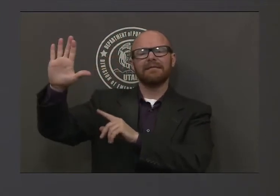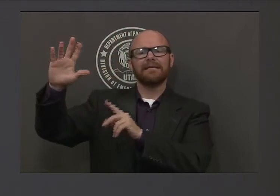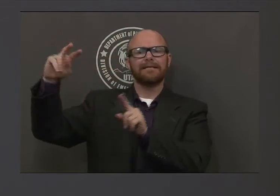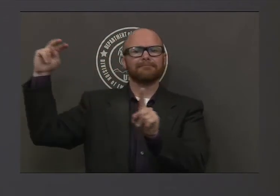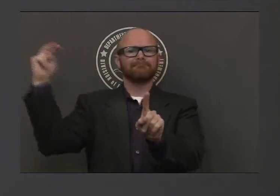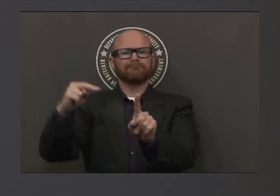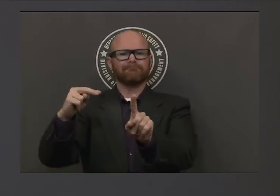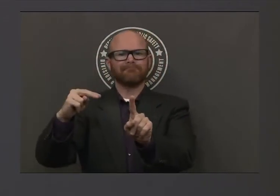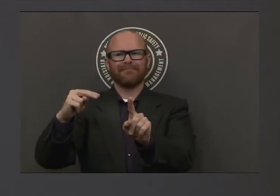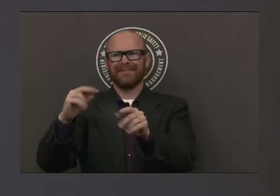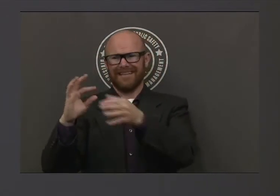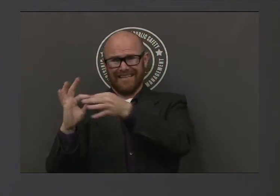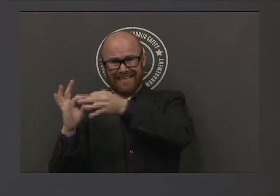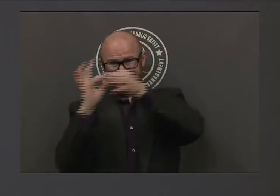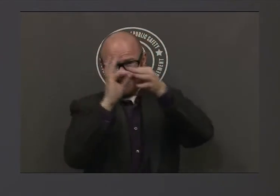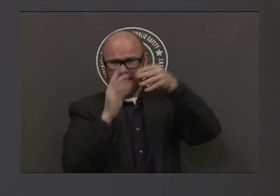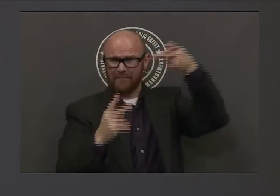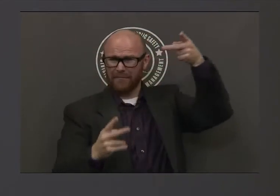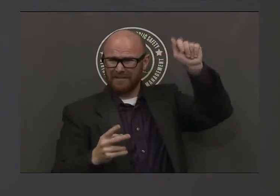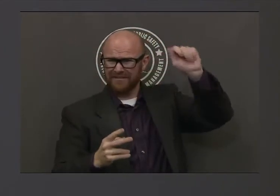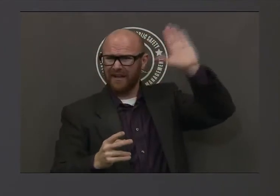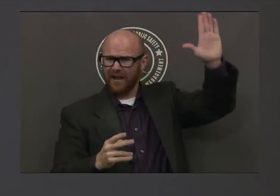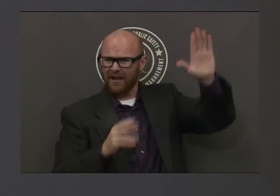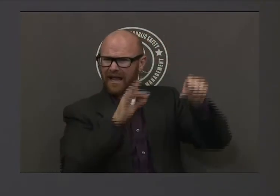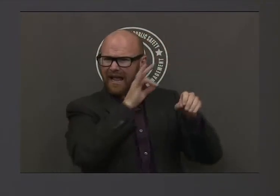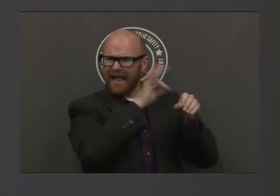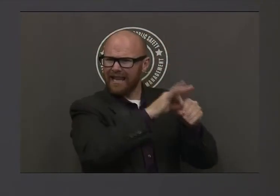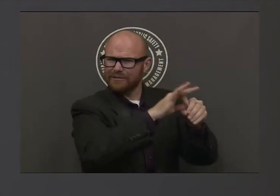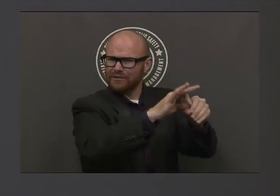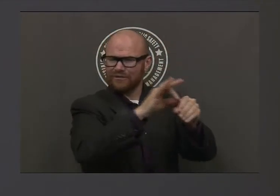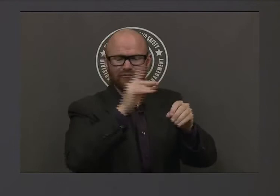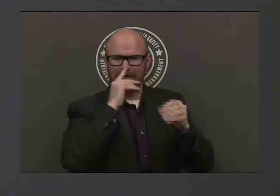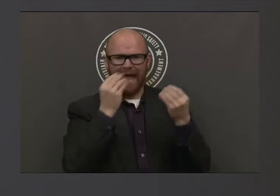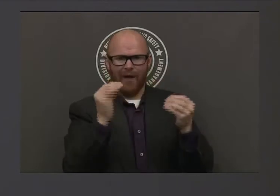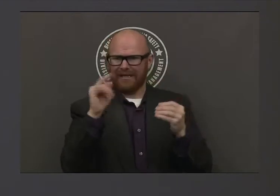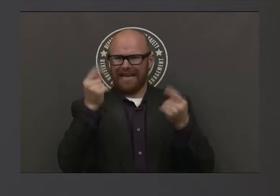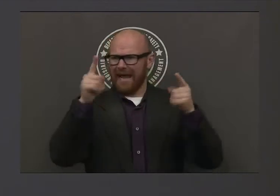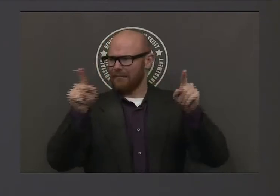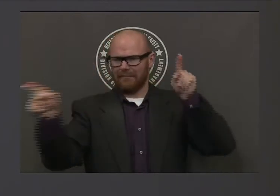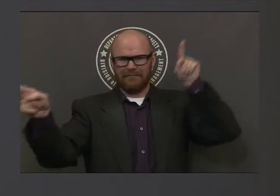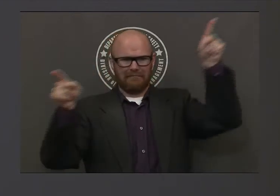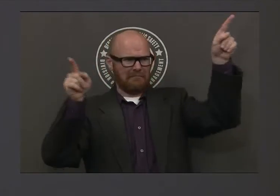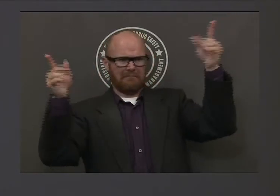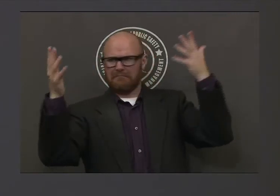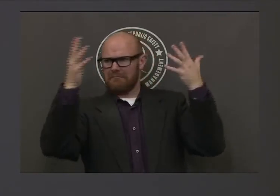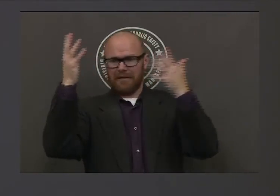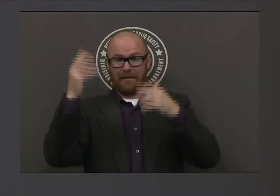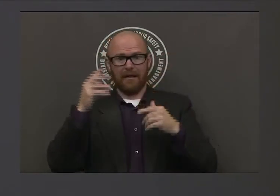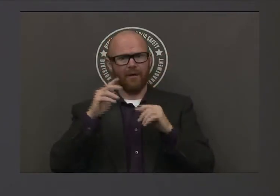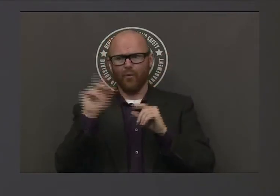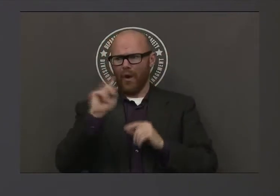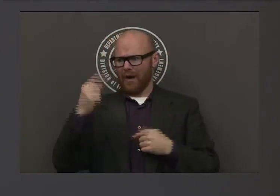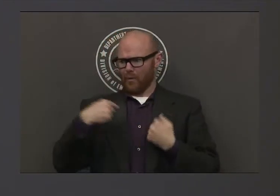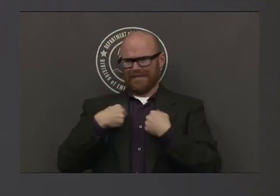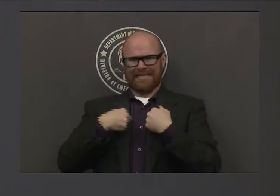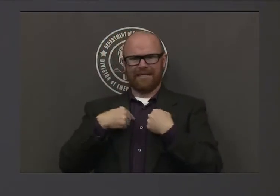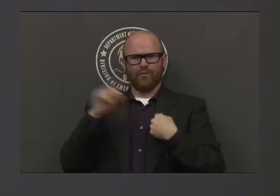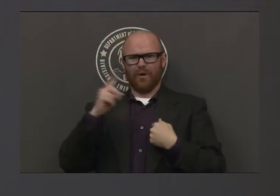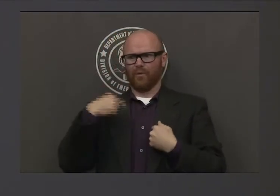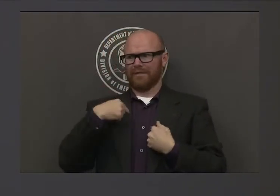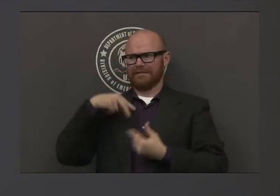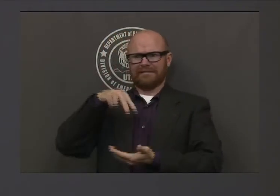with Pennsylvania's elections. I don't know how we have standing being a friend of the court, an amicus